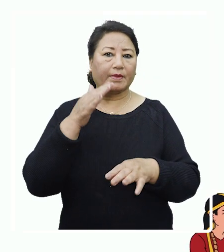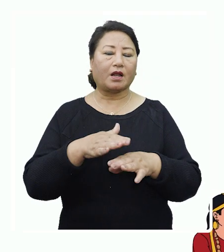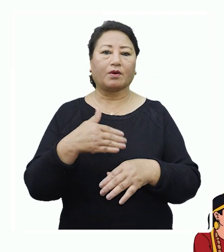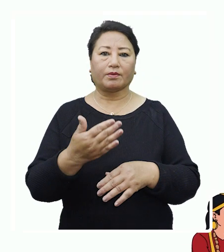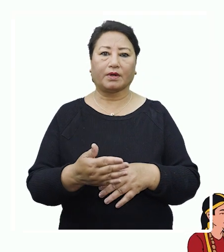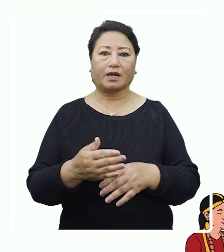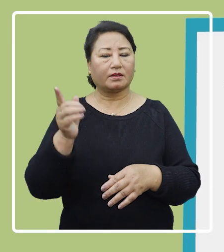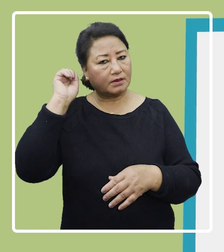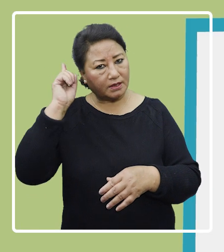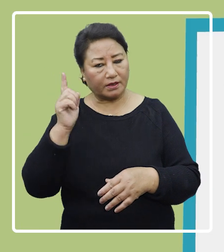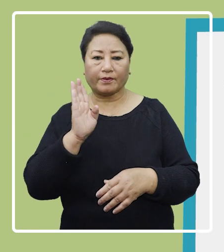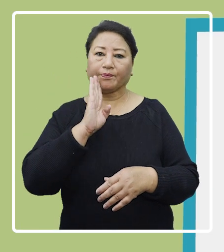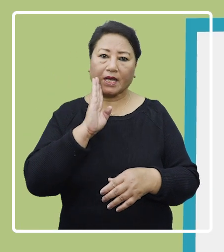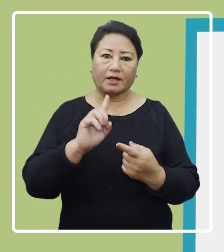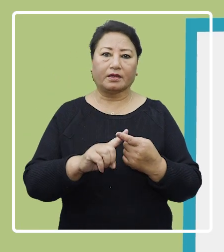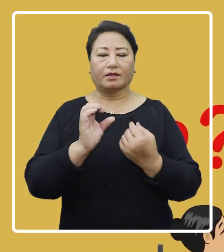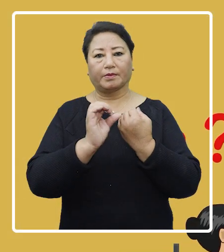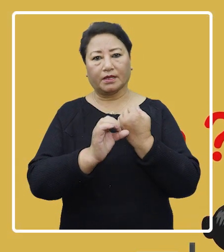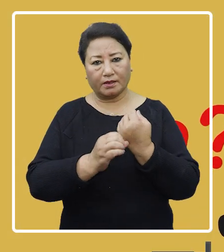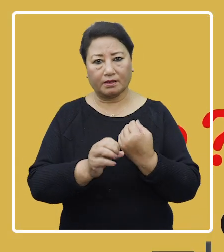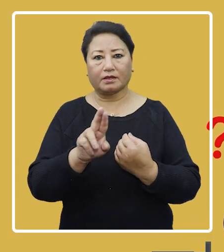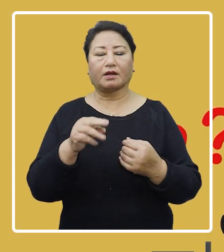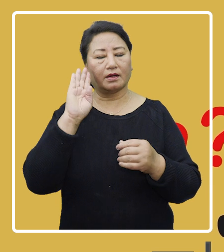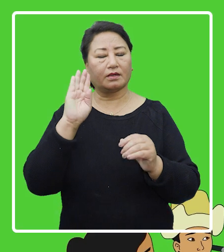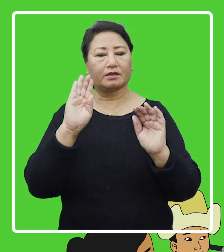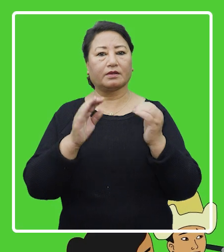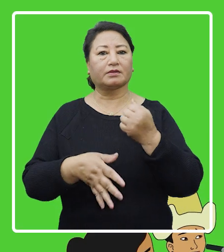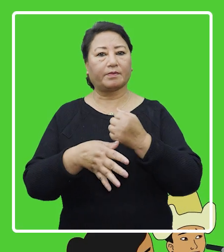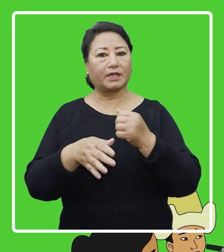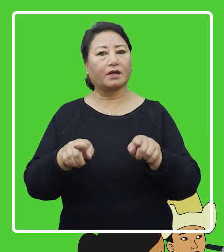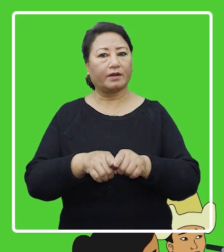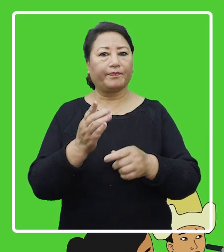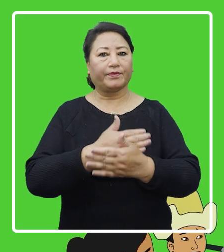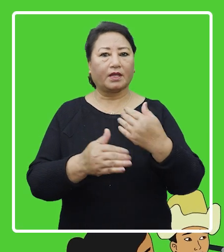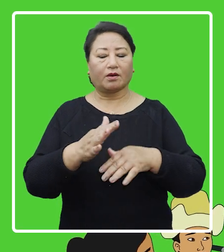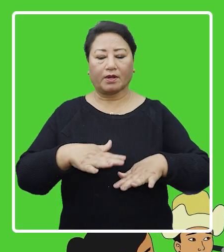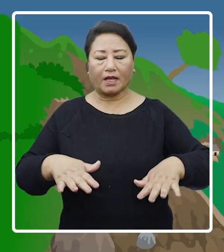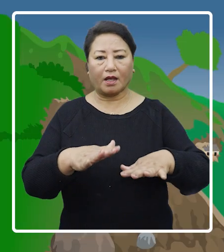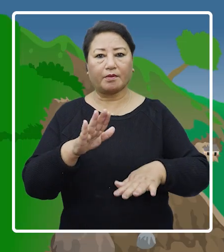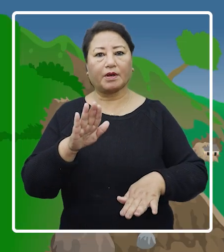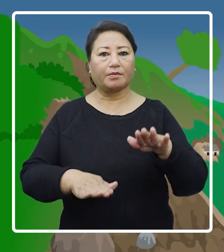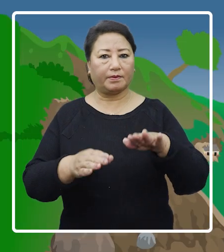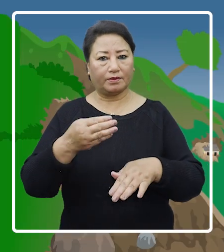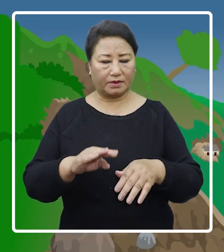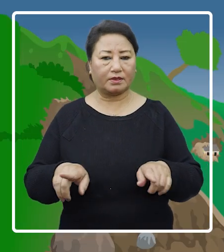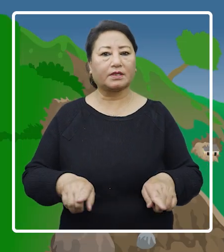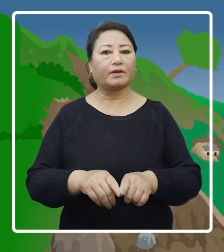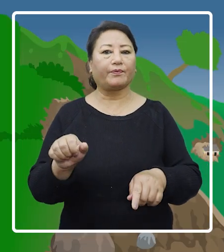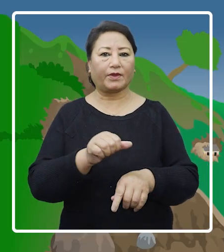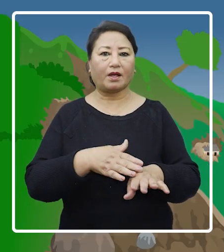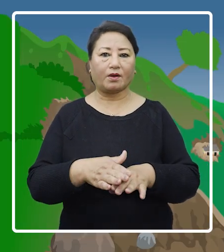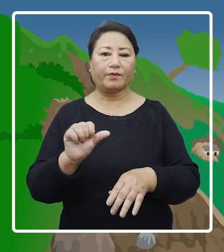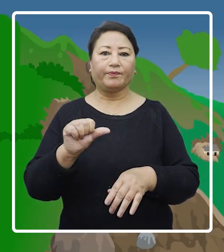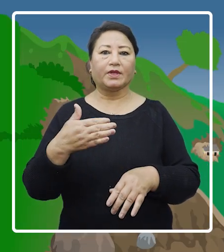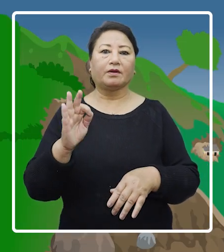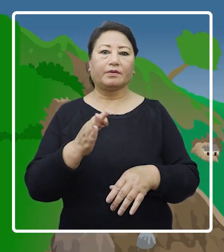including accessibility, cultural and linguistic barrier, systemic exclusion, and structural discrimination. They are at higher risk